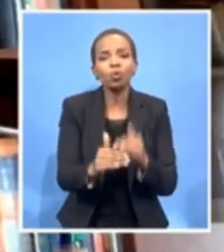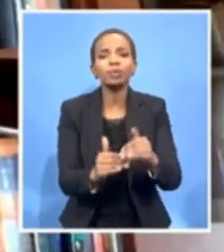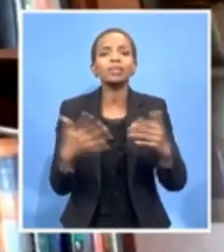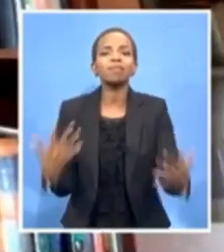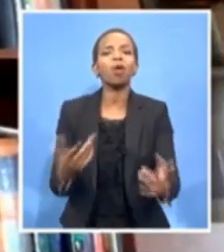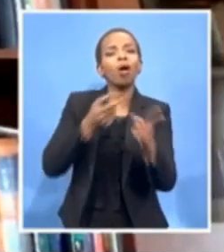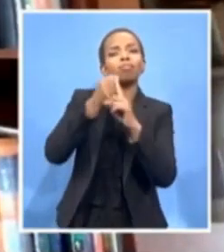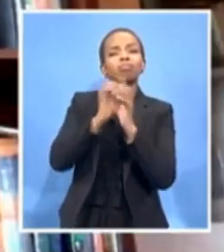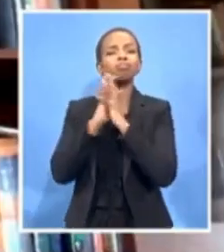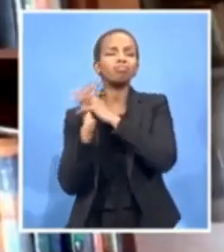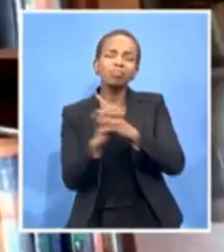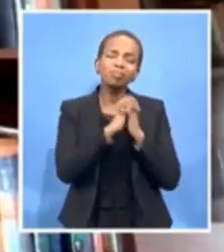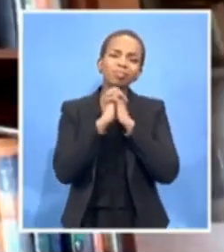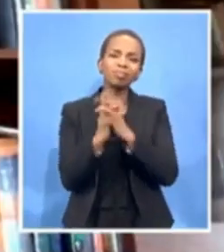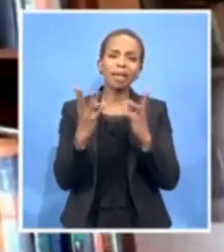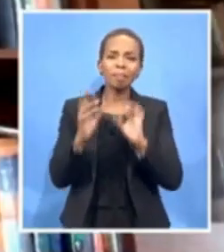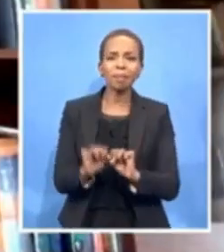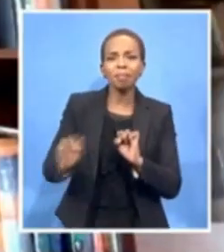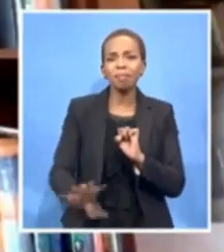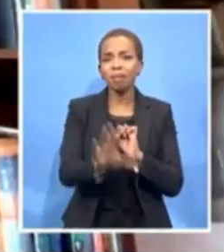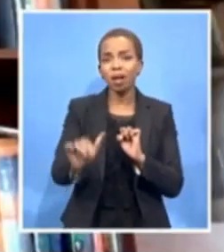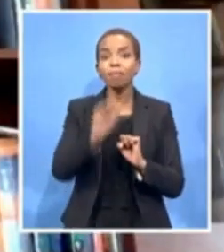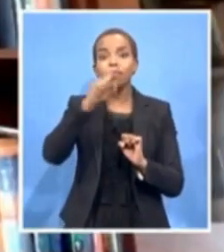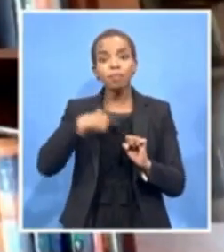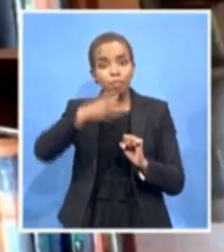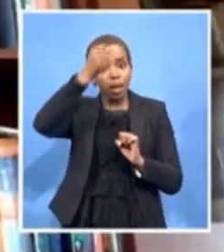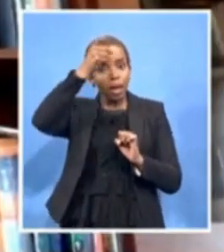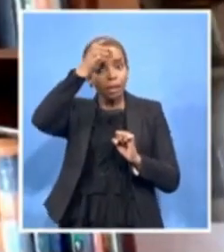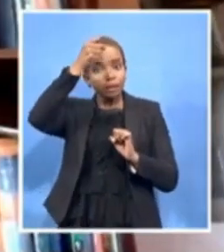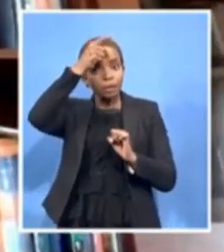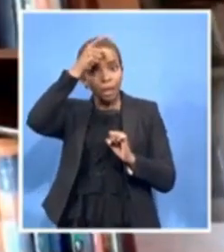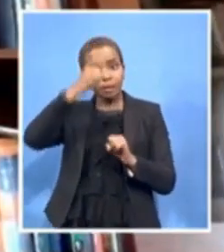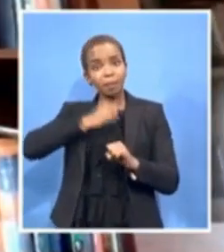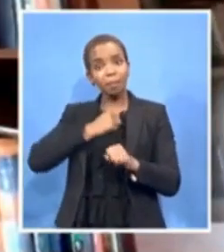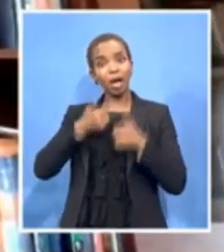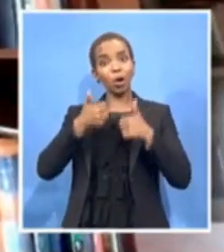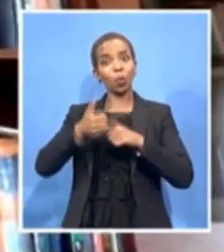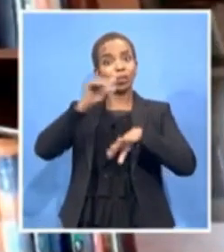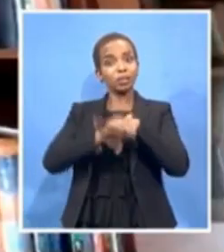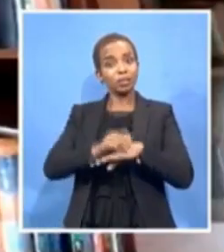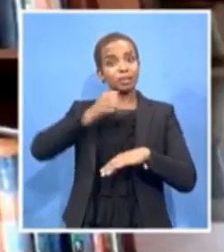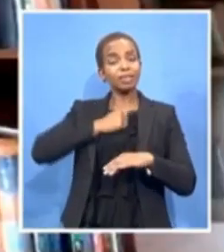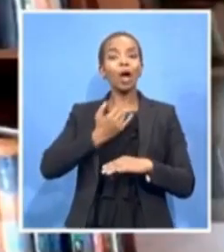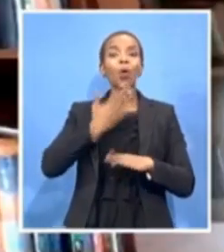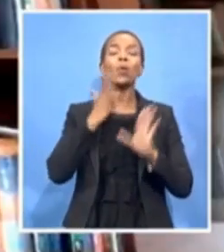latter-day Pan-Africanists such as my good friend Julius Silo Malema, who on a daily basis